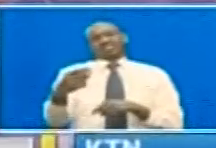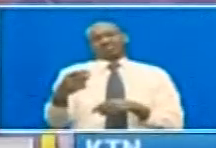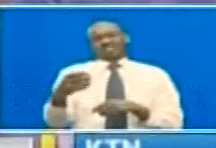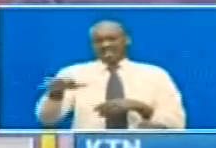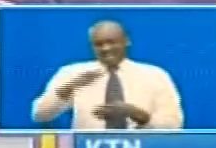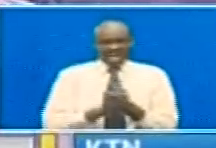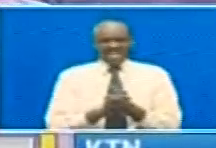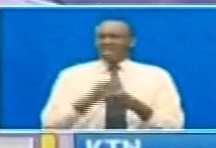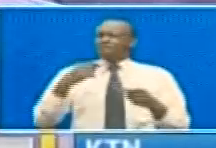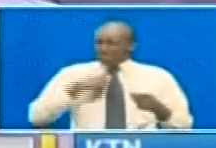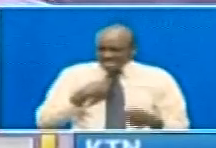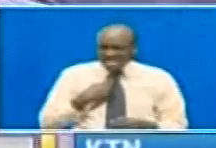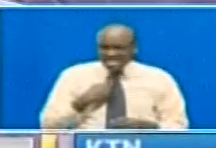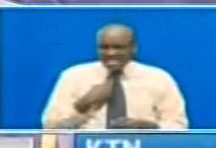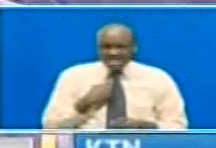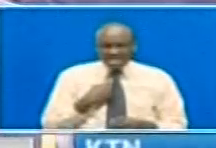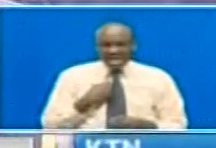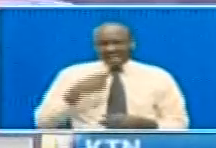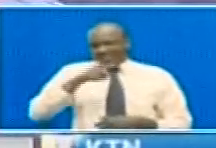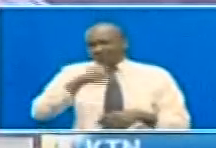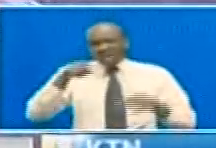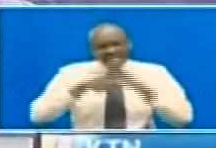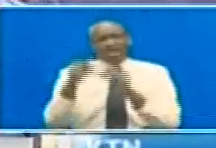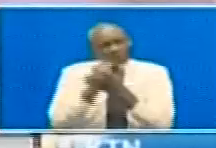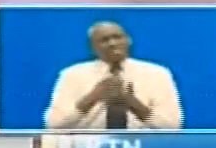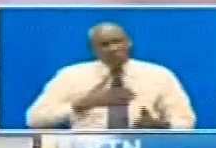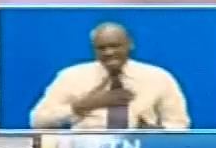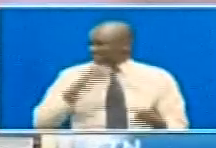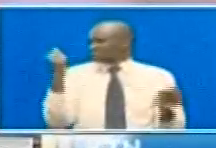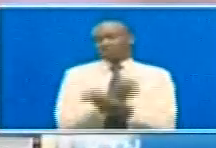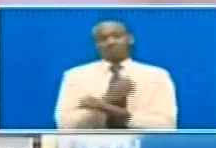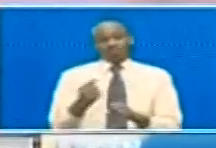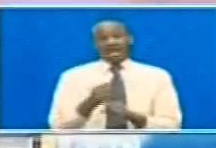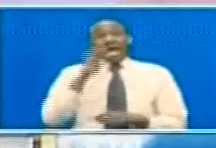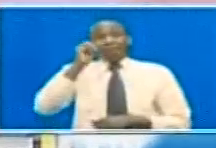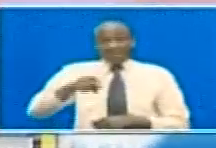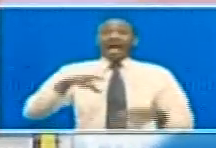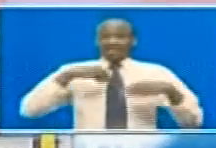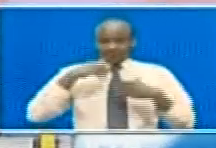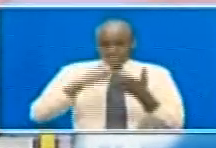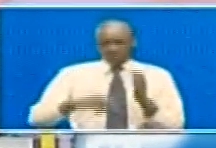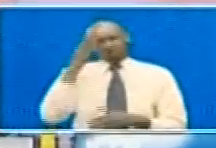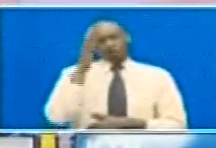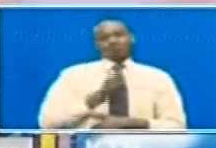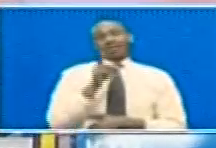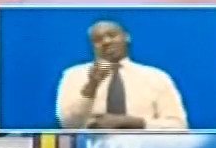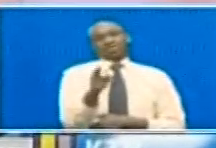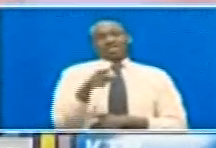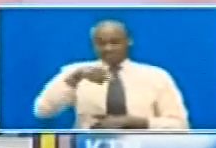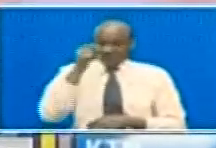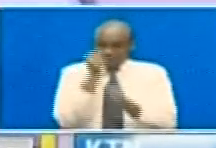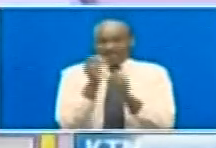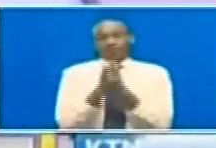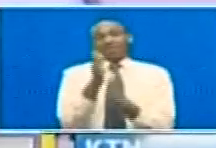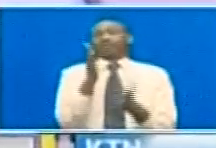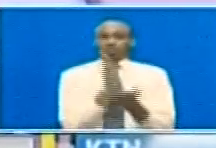and there is no time that she went to my office that day. The MP admits he knows the woman and has been working with